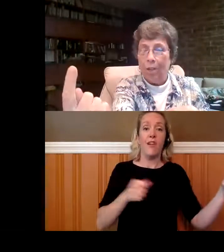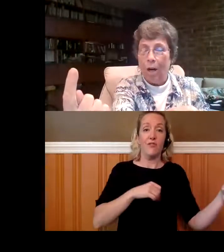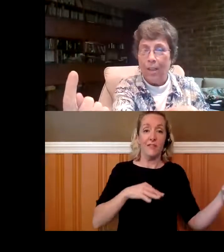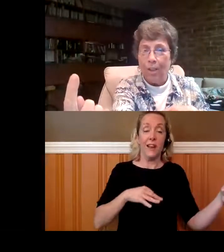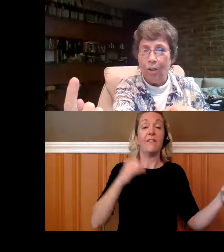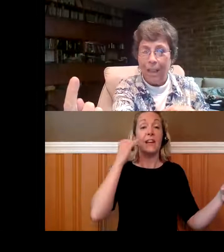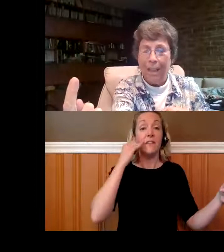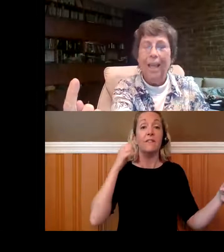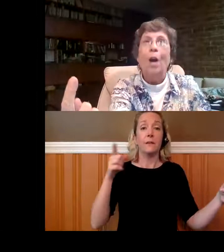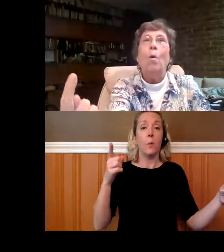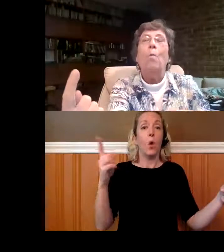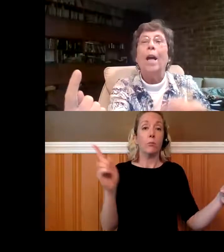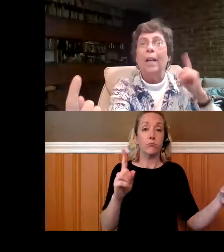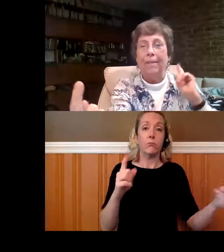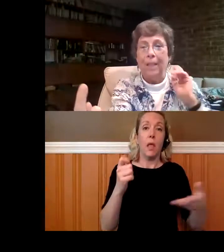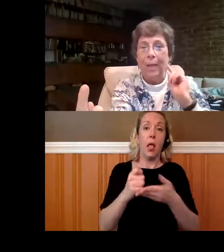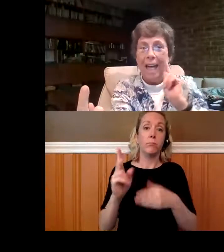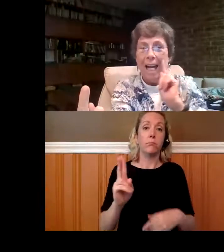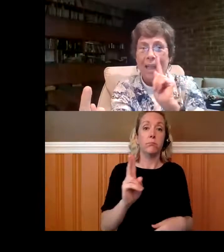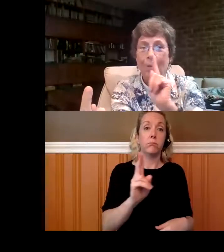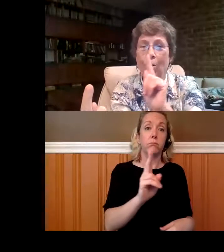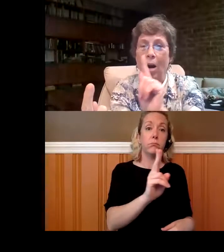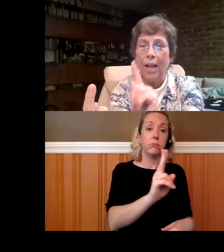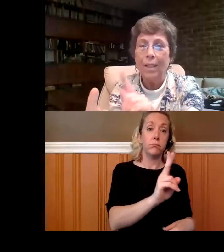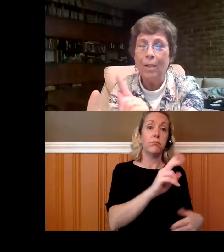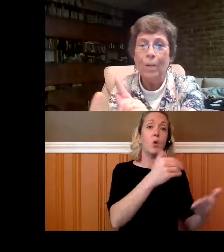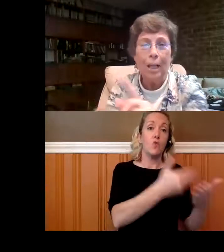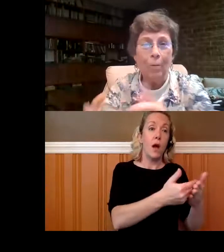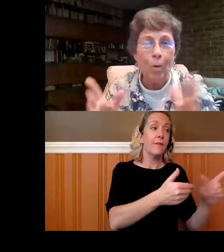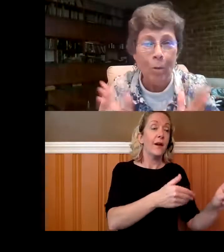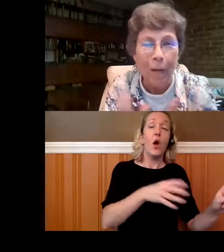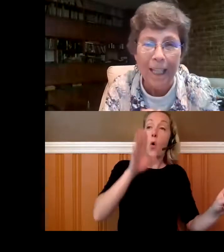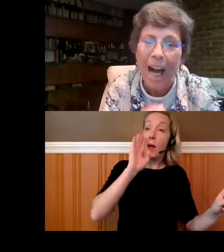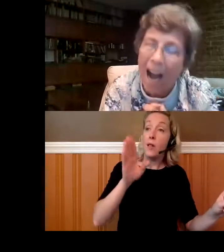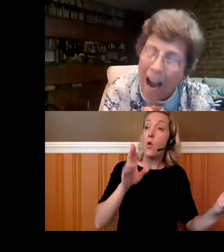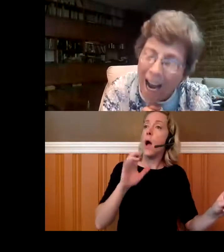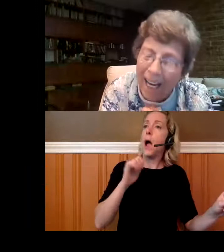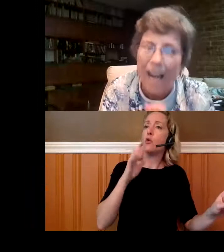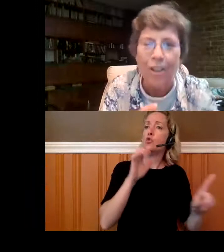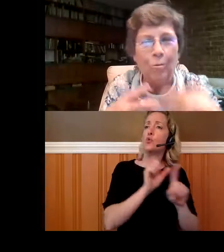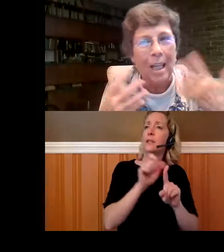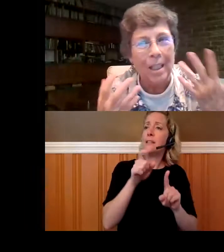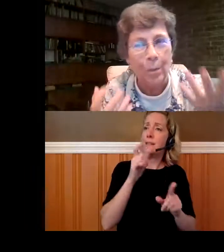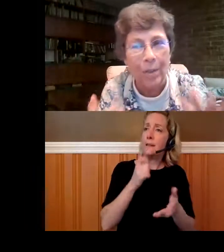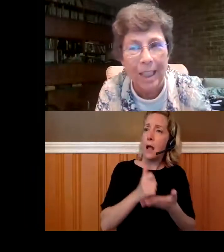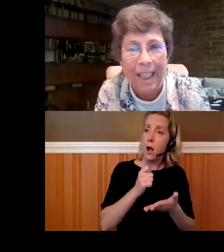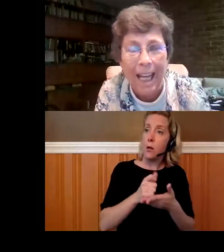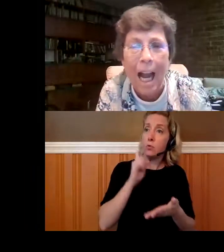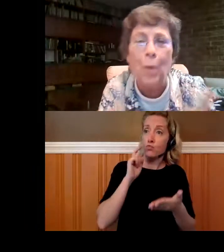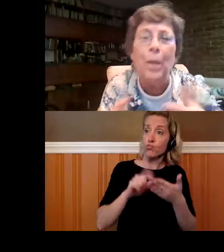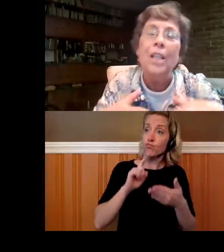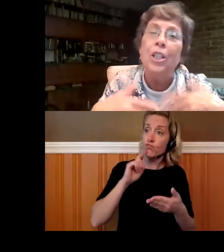them across, there we were waiting, hi, how did you realize the person needed help? Did you realize the person was deaf? And blah, blah,